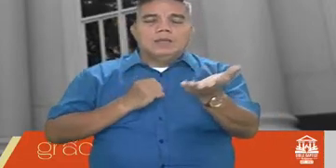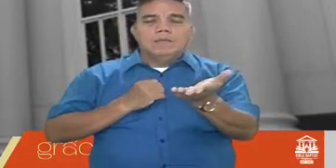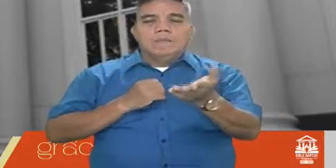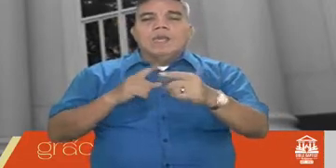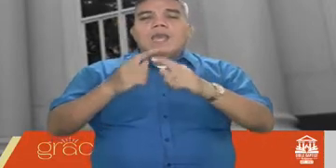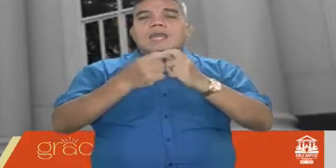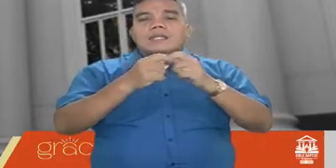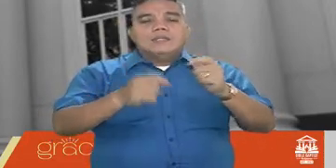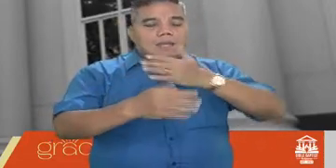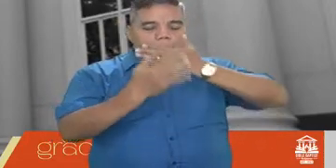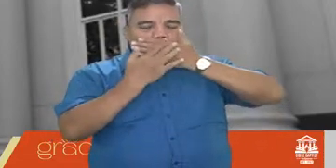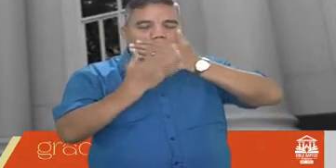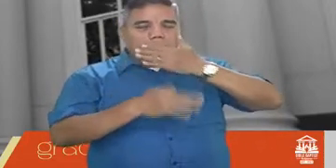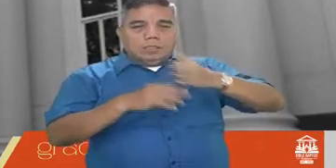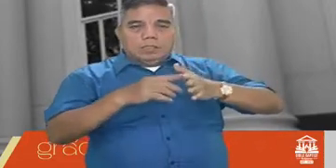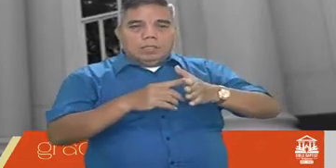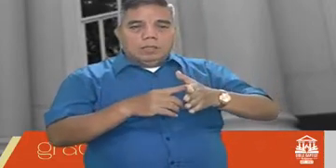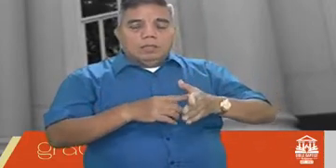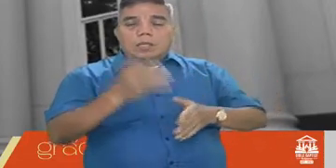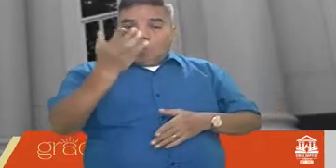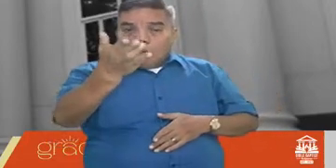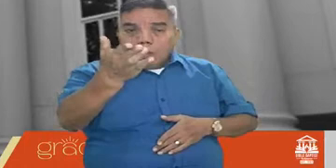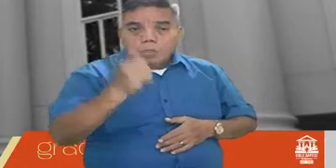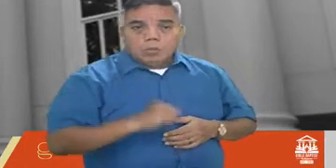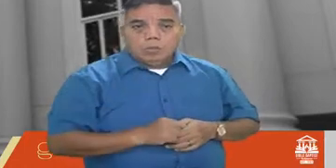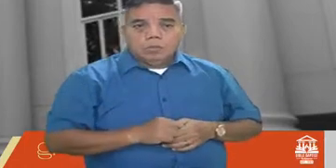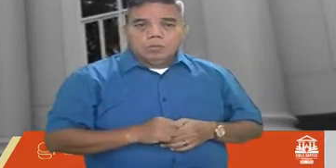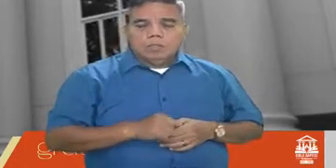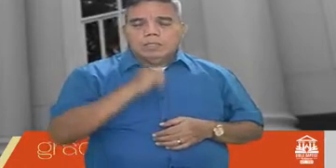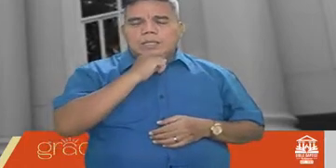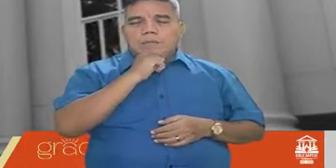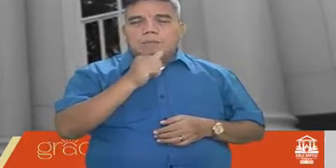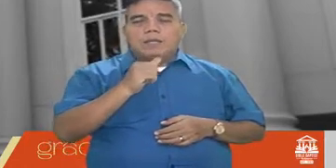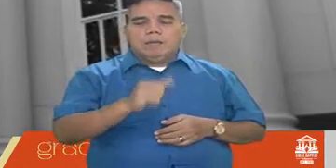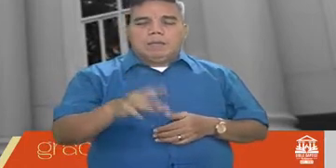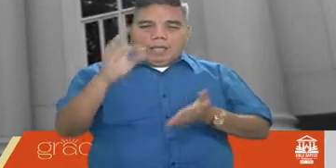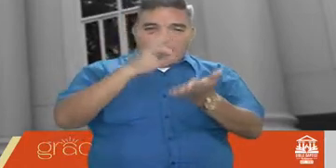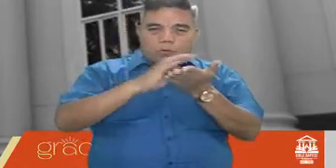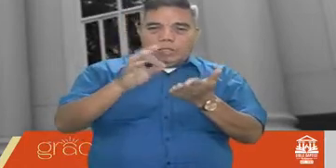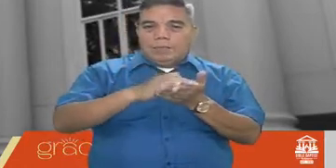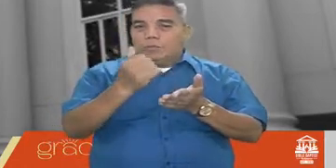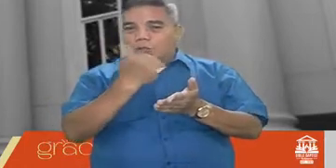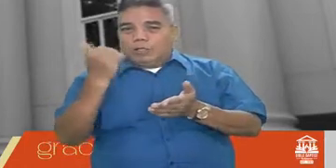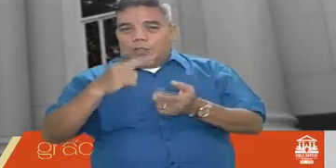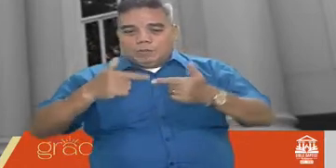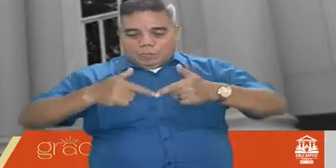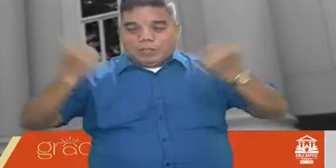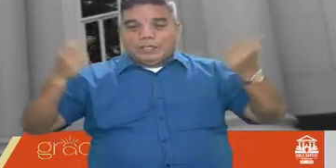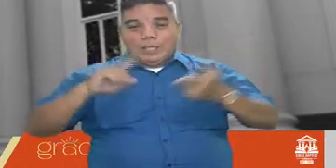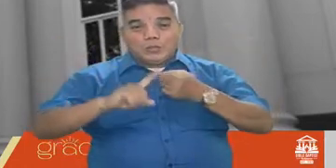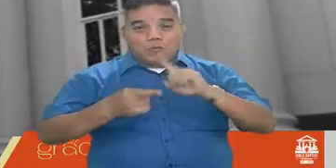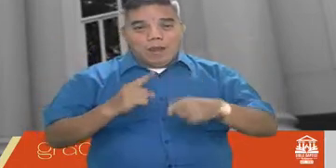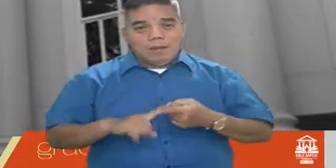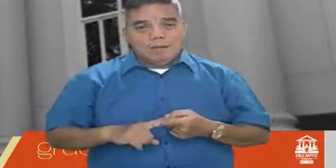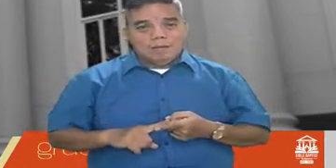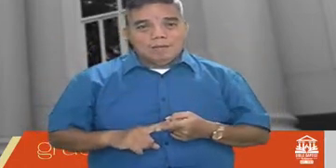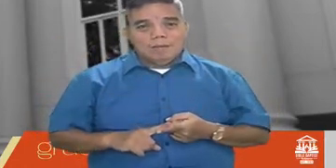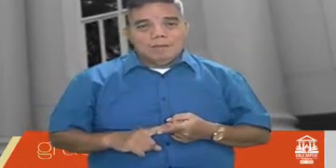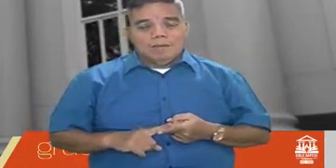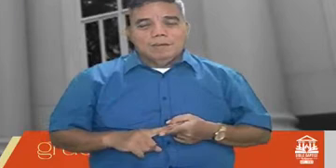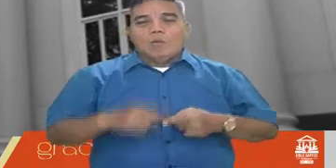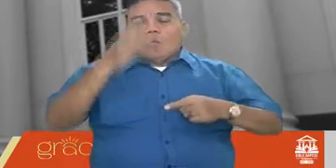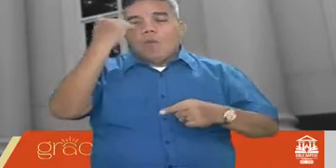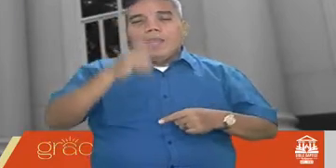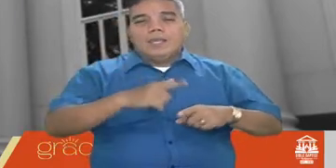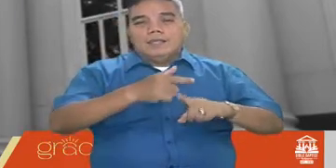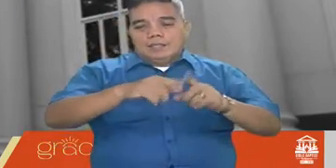ito, miula sa iyang dugo, dili ba ta makapasalik? Dili ba ta makasalikway sa ito ang kaugalingon